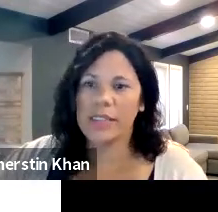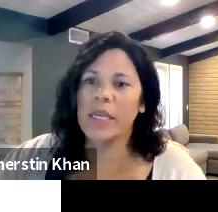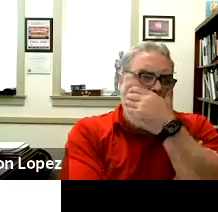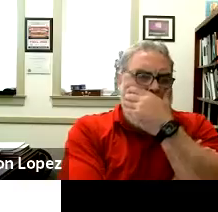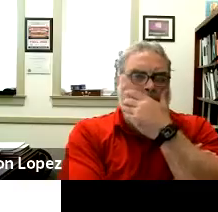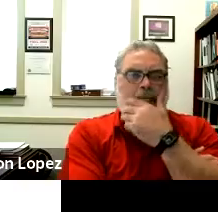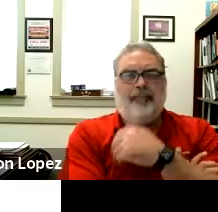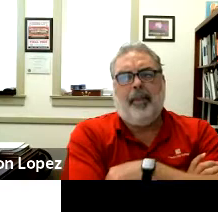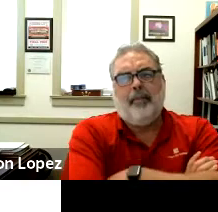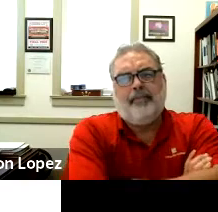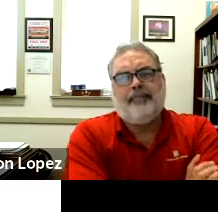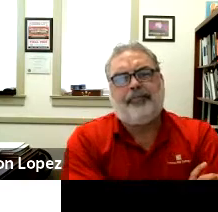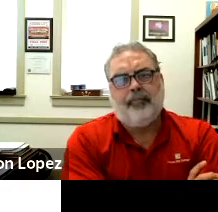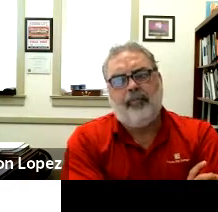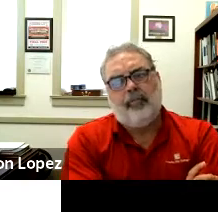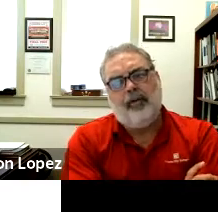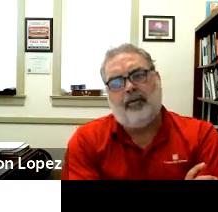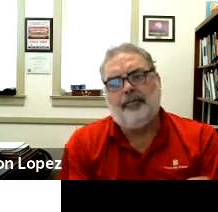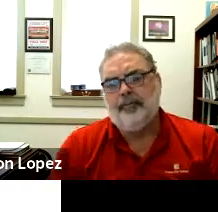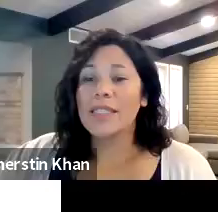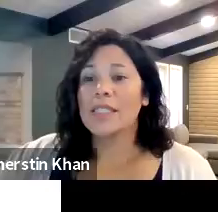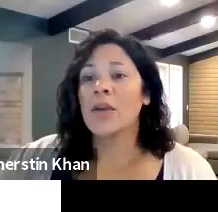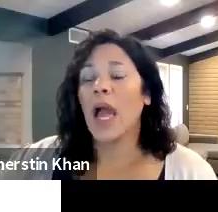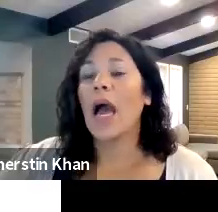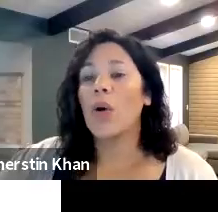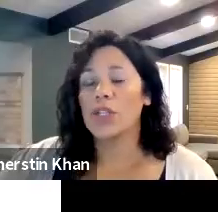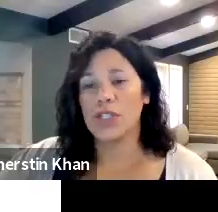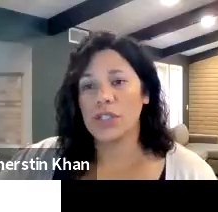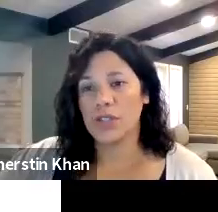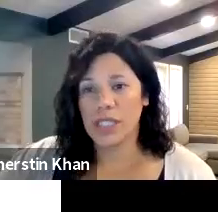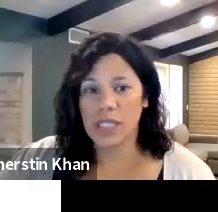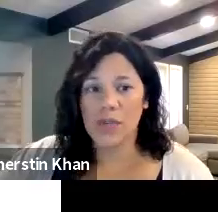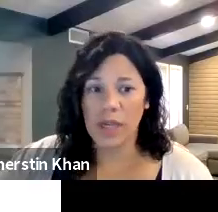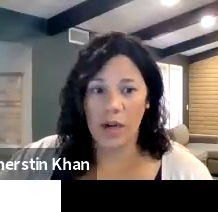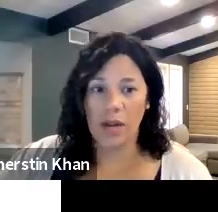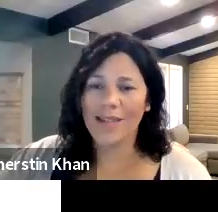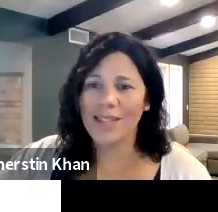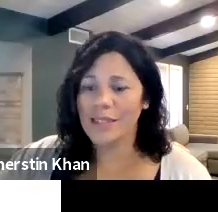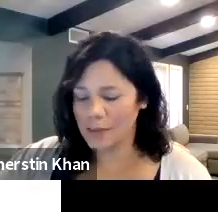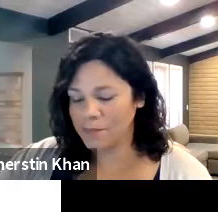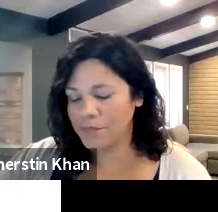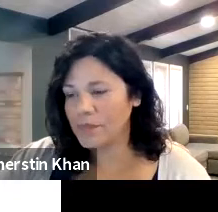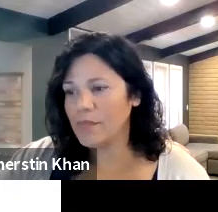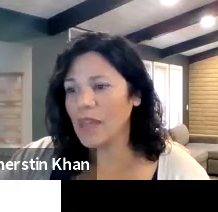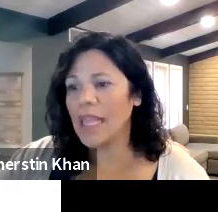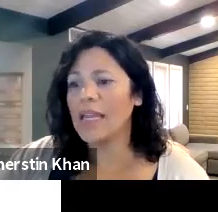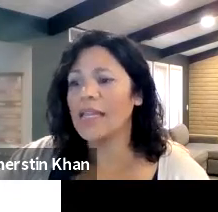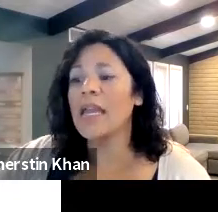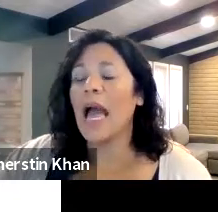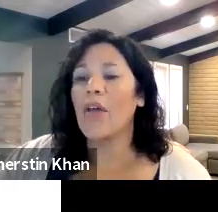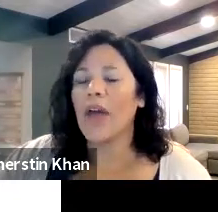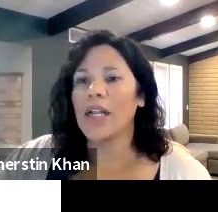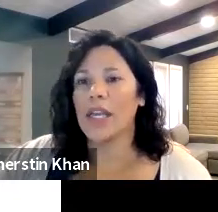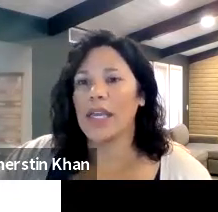decision. We look at student success, how our students are successful in our classes,